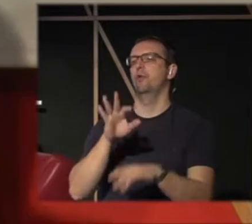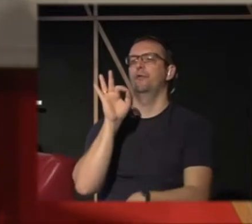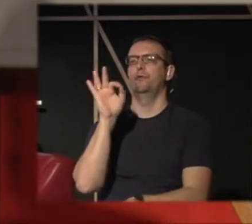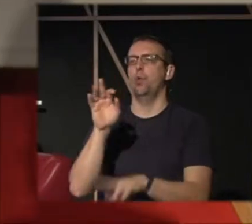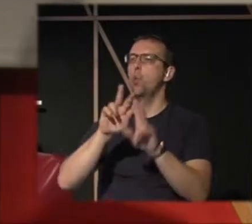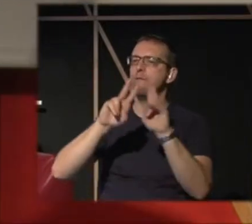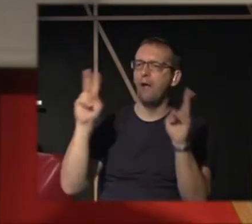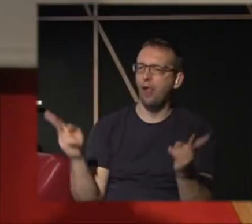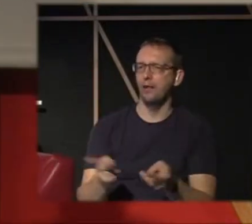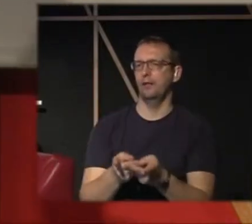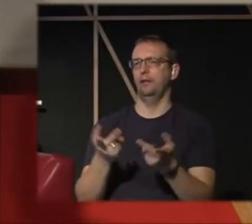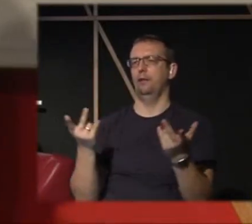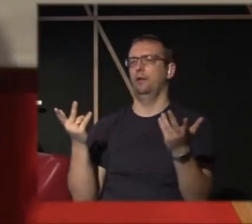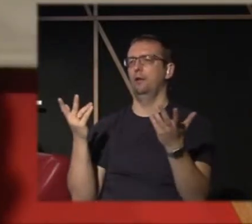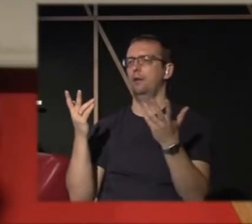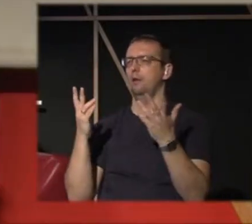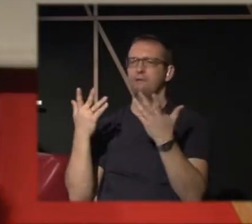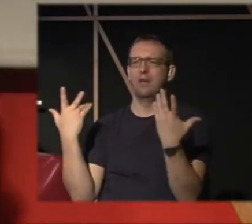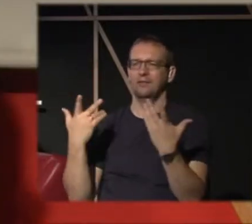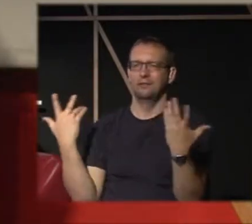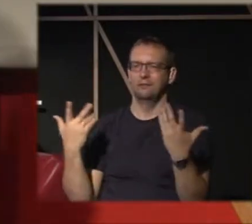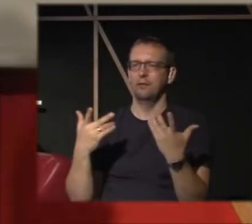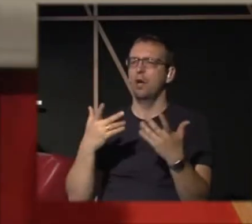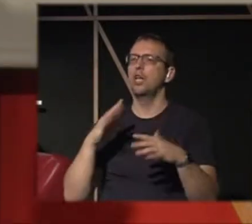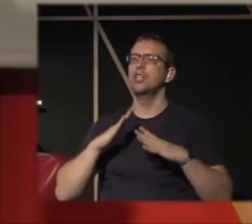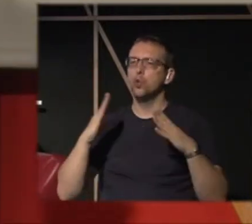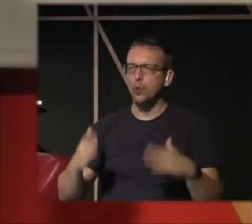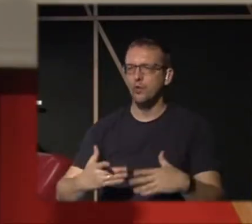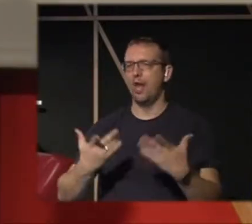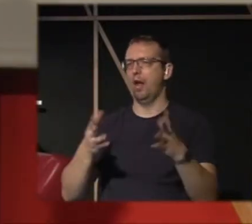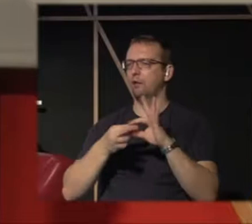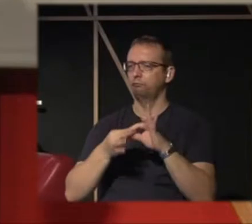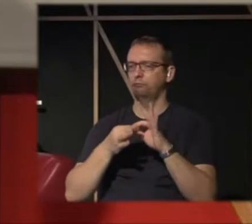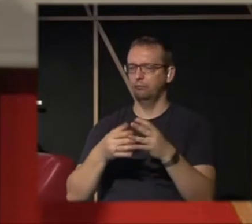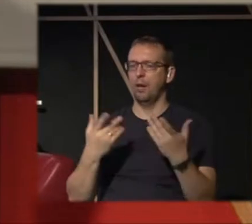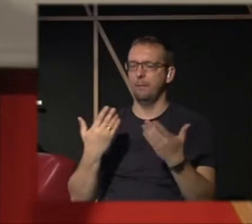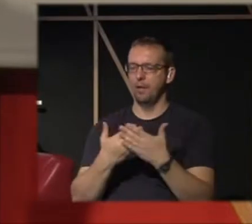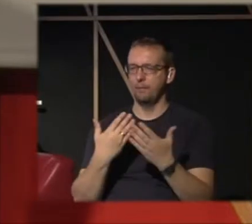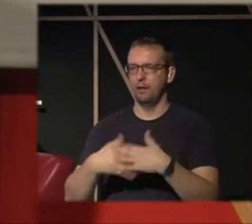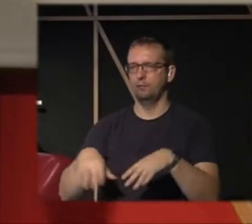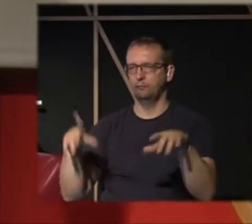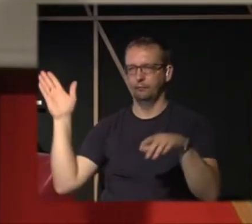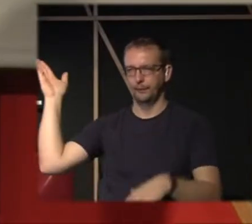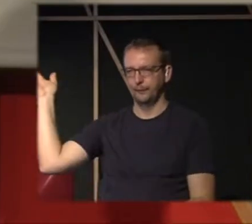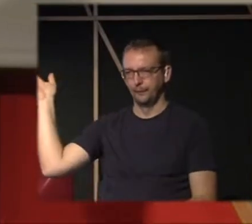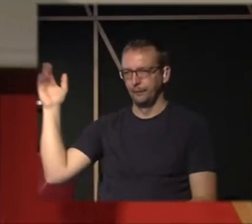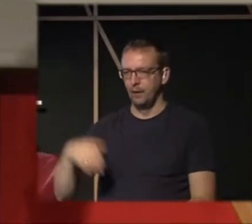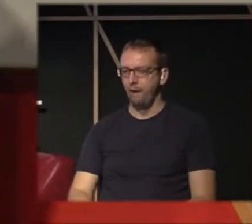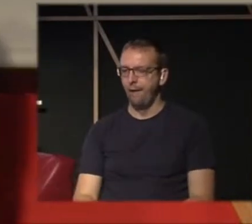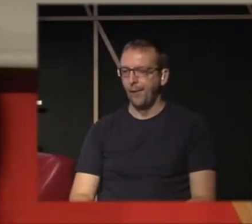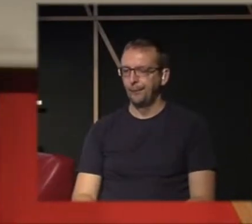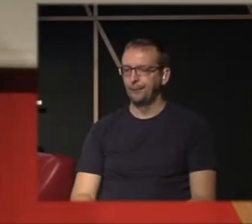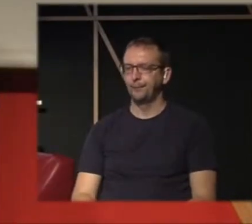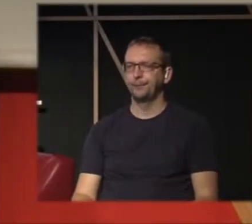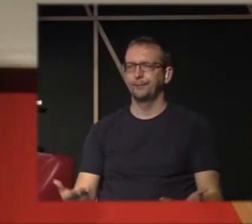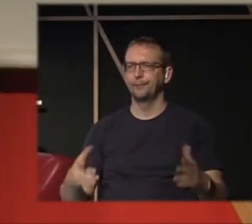In terms of health, as you may know, for those who have been to Euro 2016, we